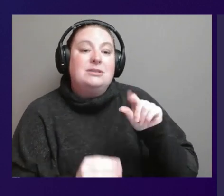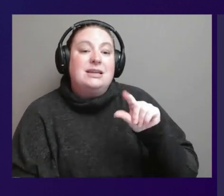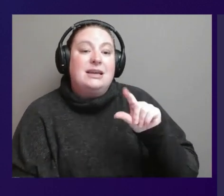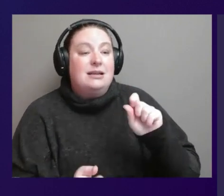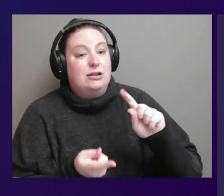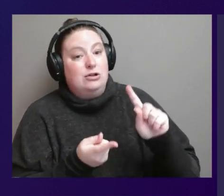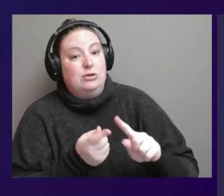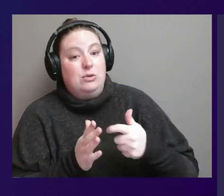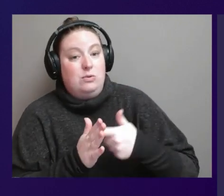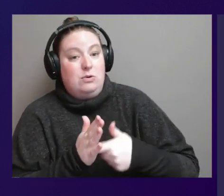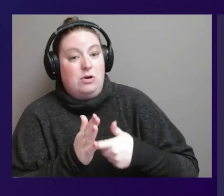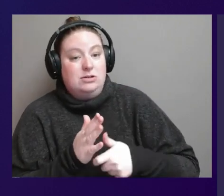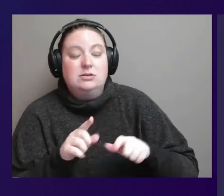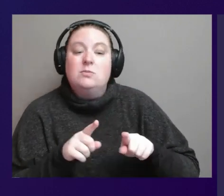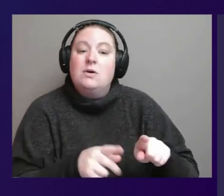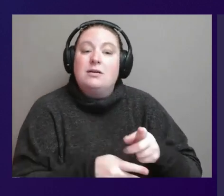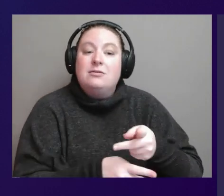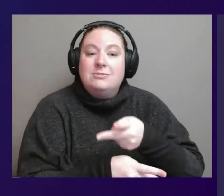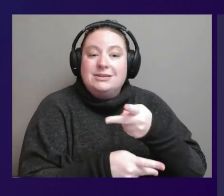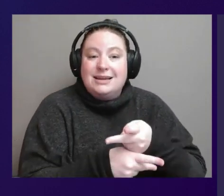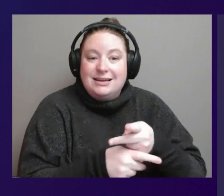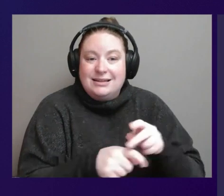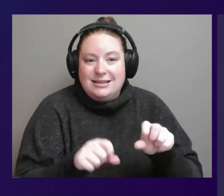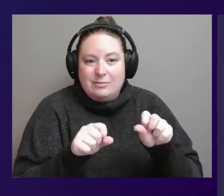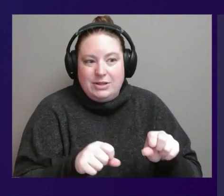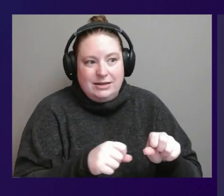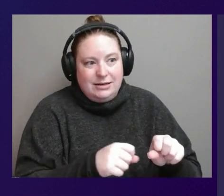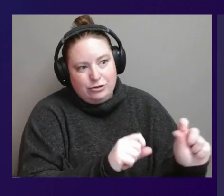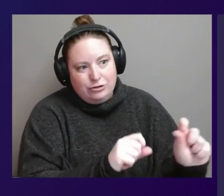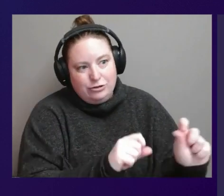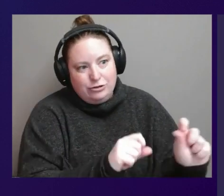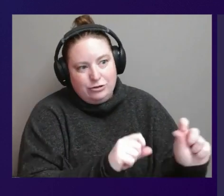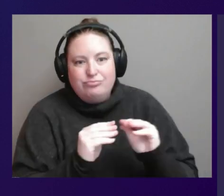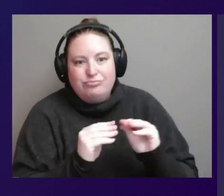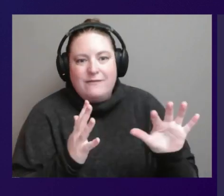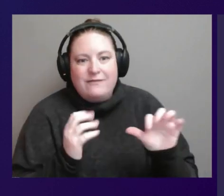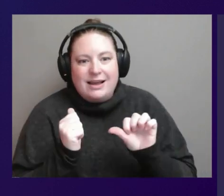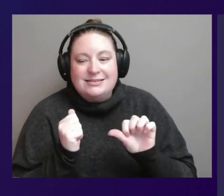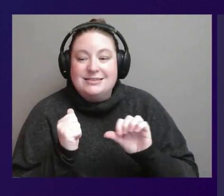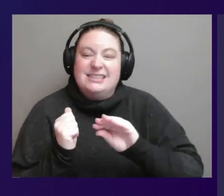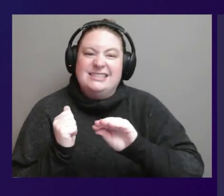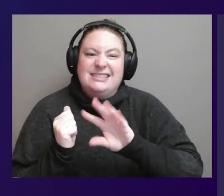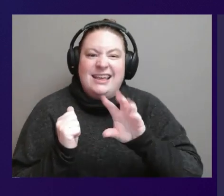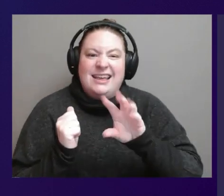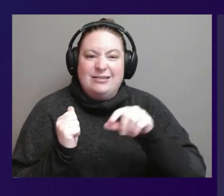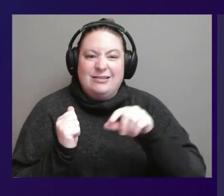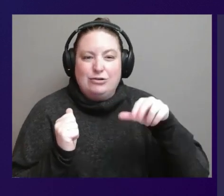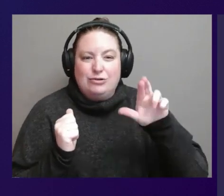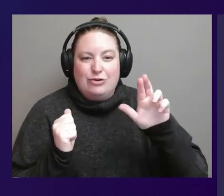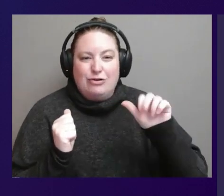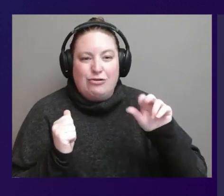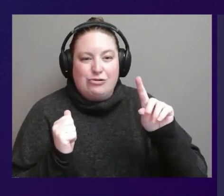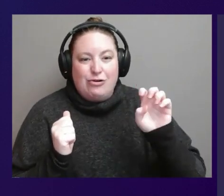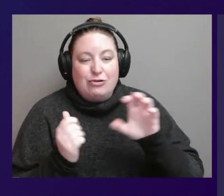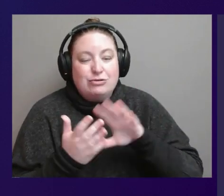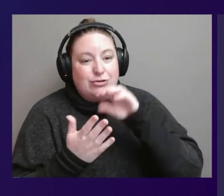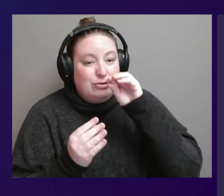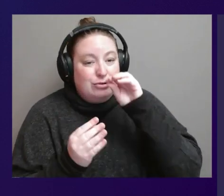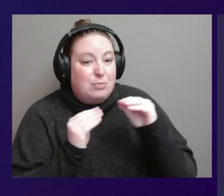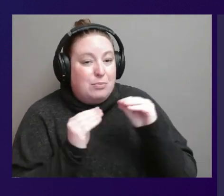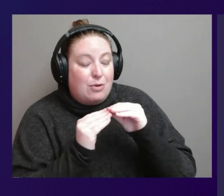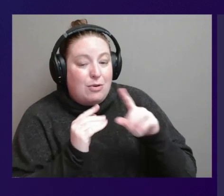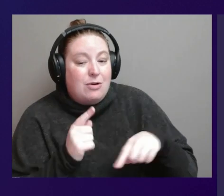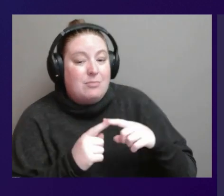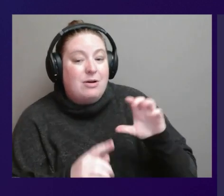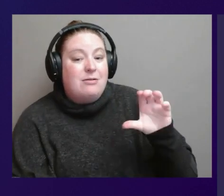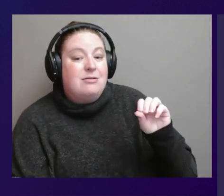while retaining the ability to recall them faster. Scan the QR code on the screen to learn more about how Commvault is using faster